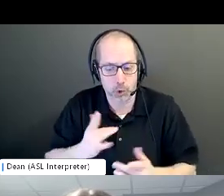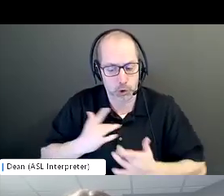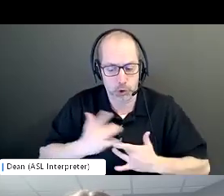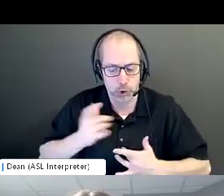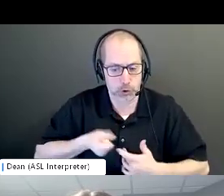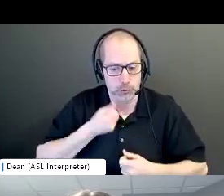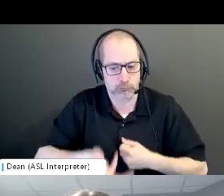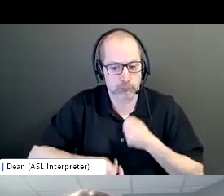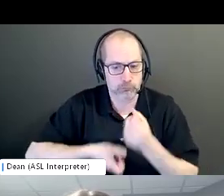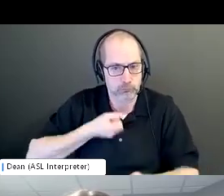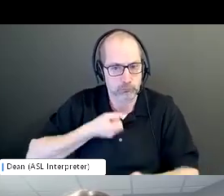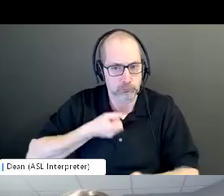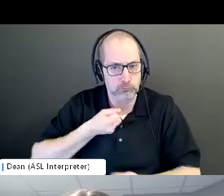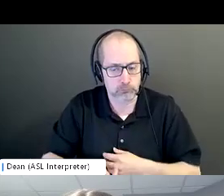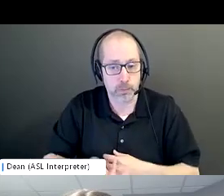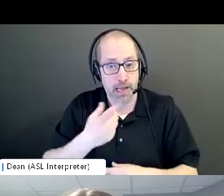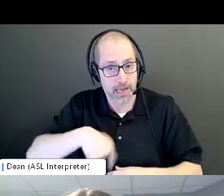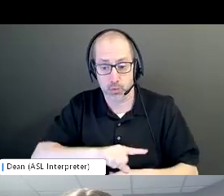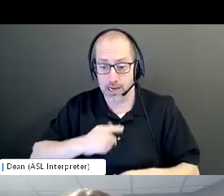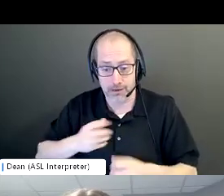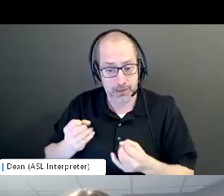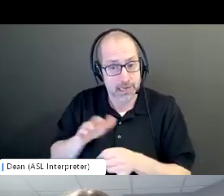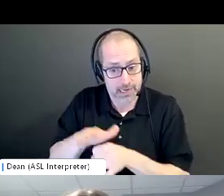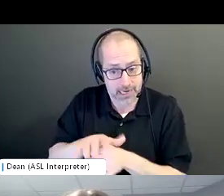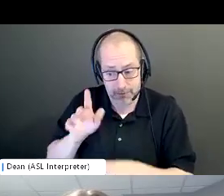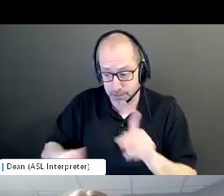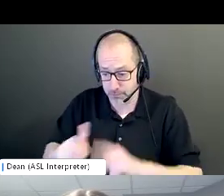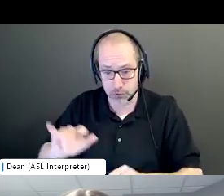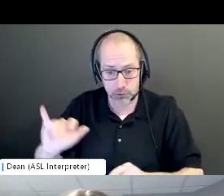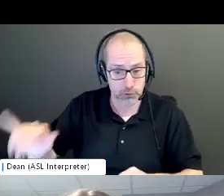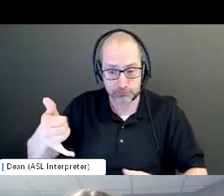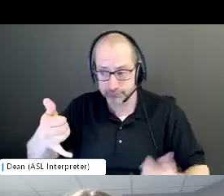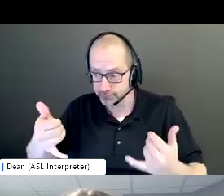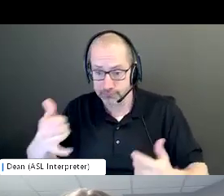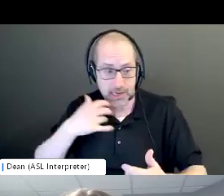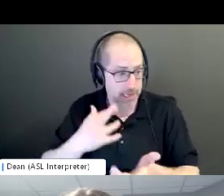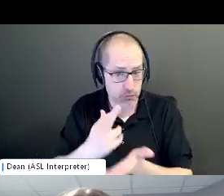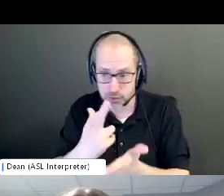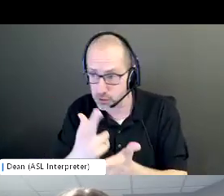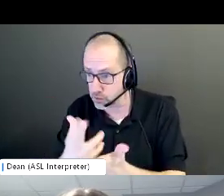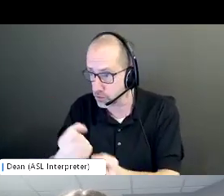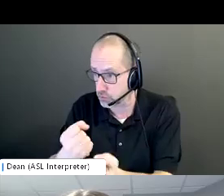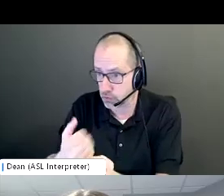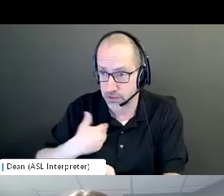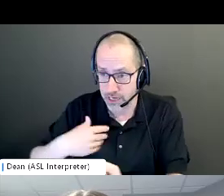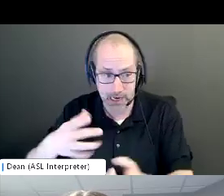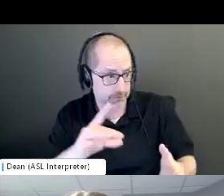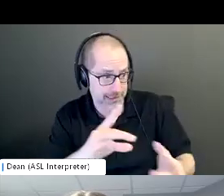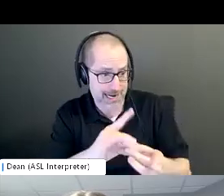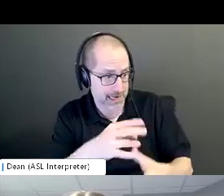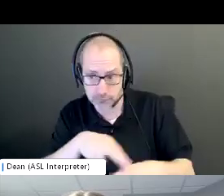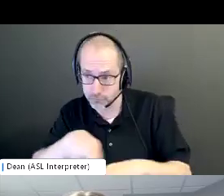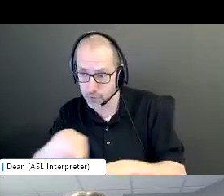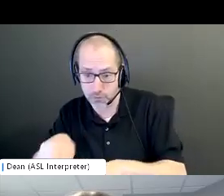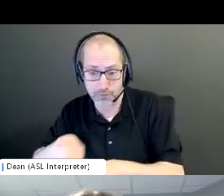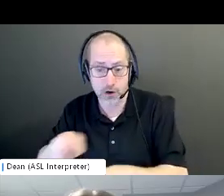have the capacity to quickly and easily connect individuals to the right supports, resources, and services, our information and